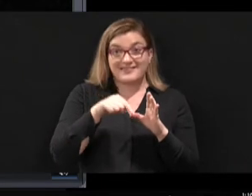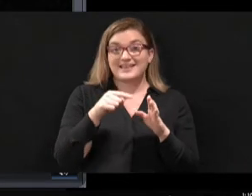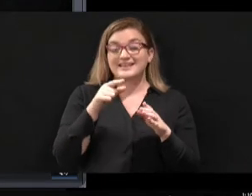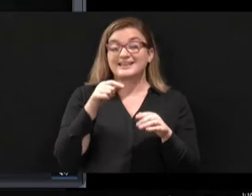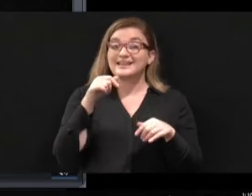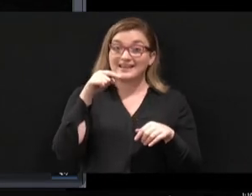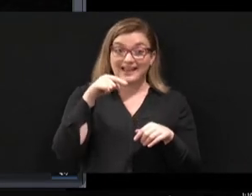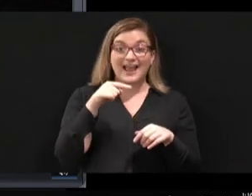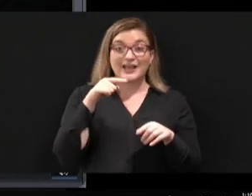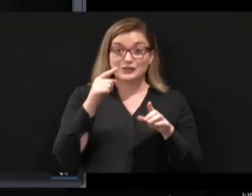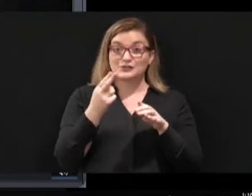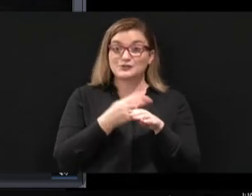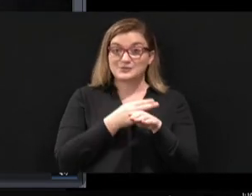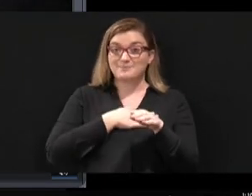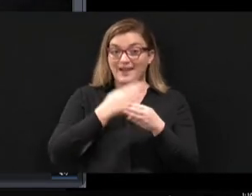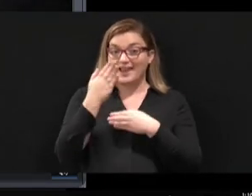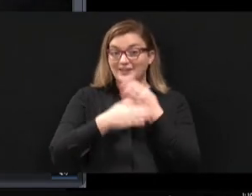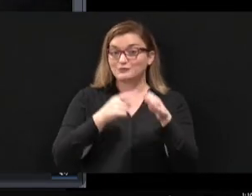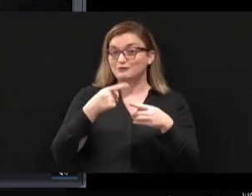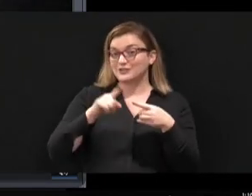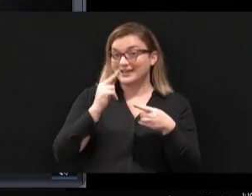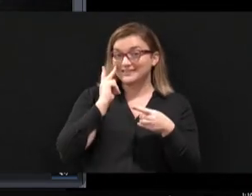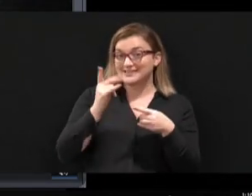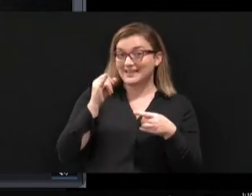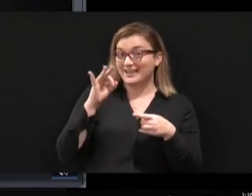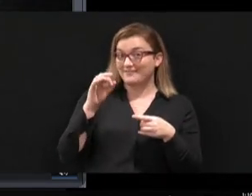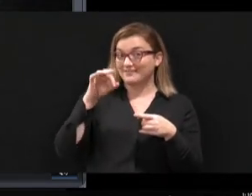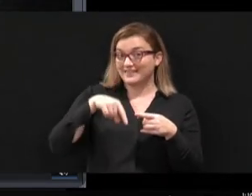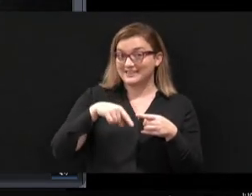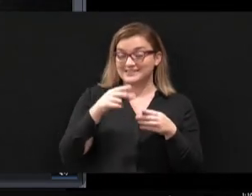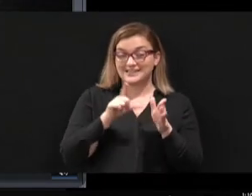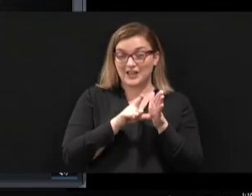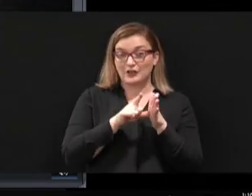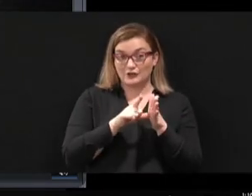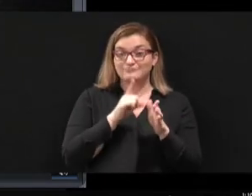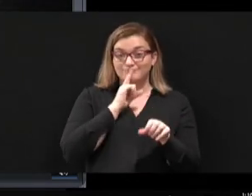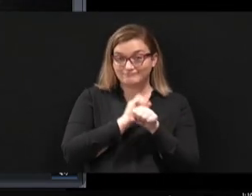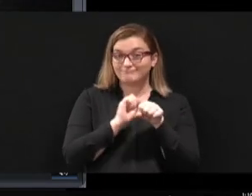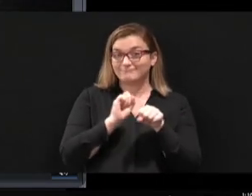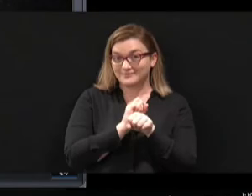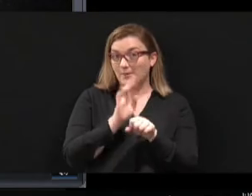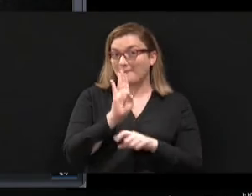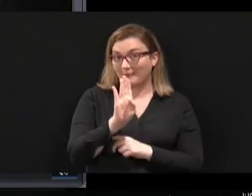welcome. All right. No.